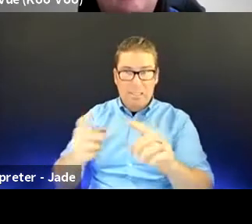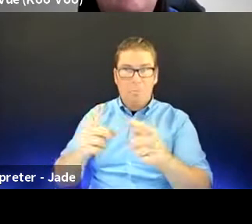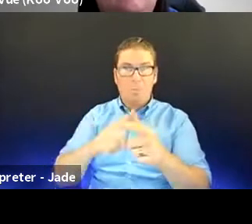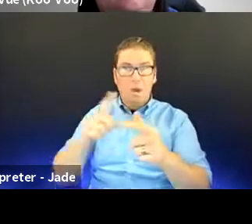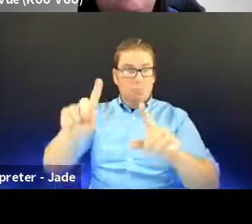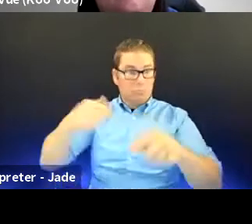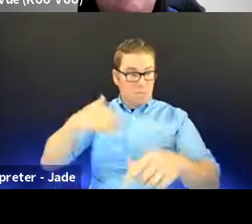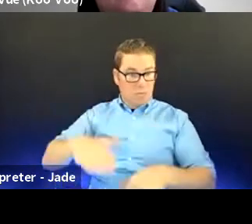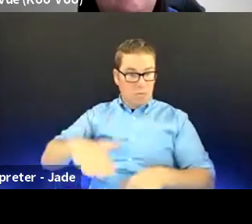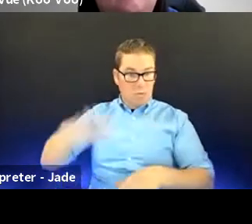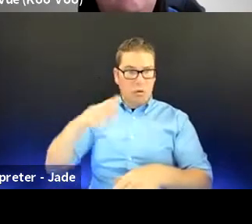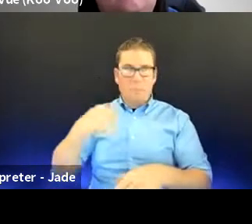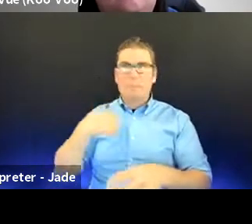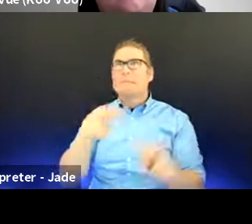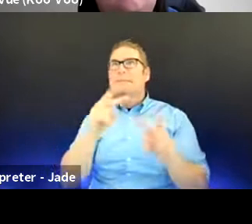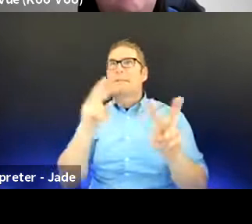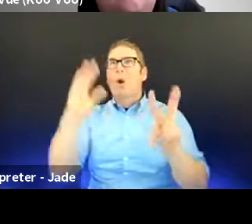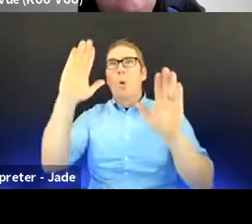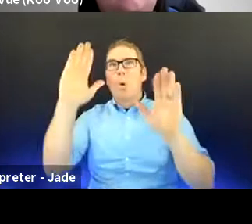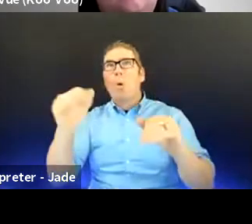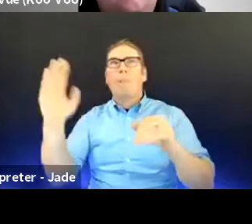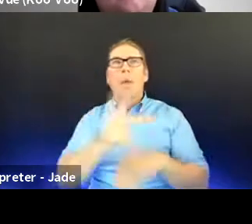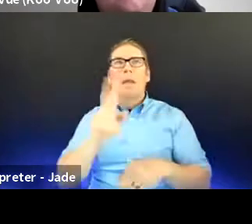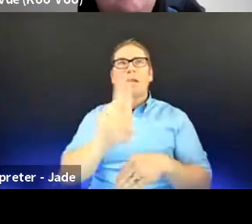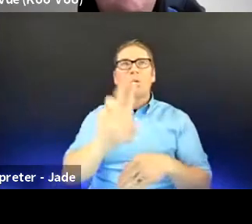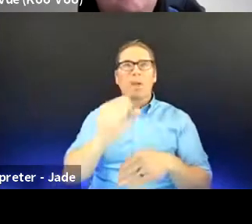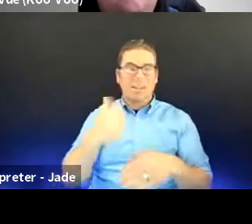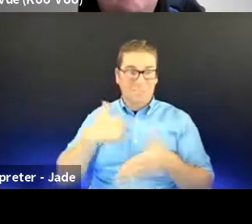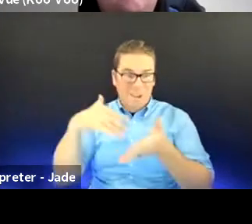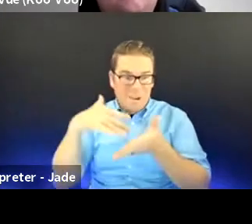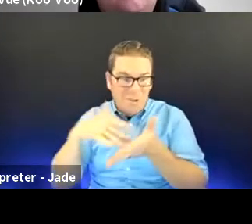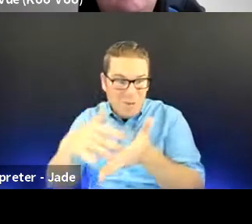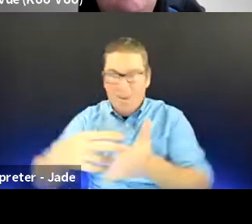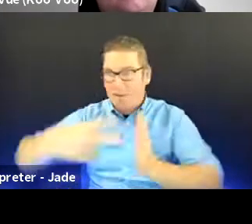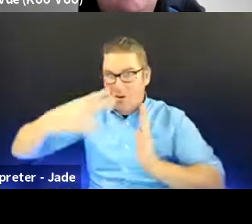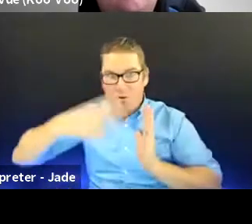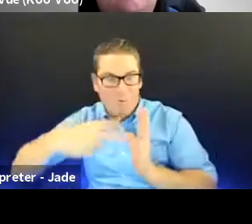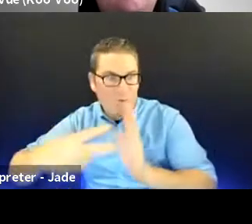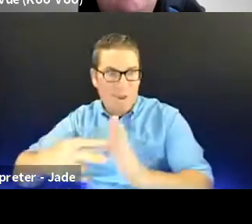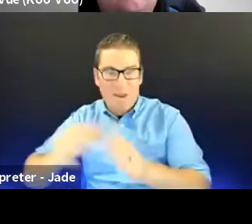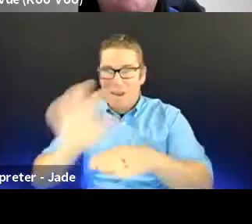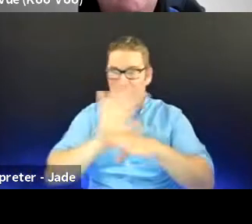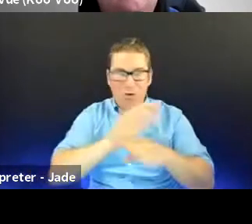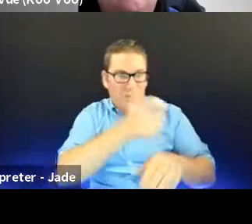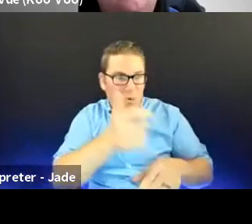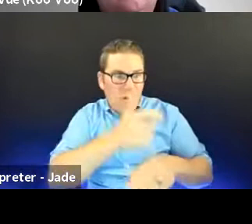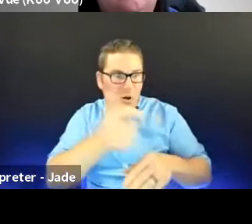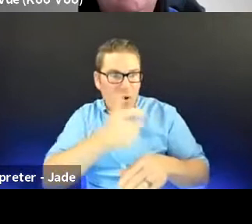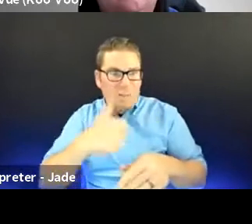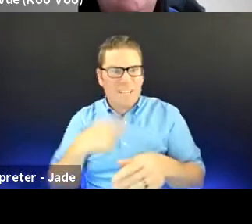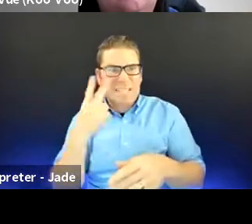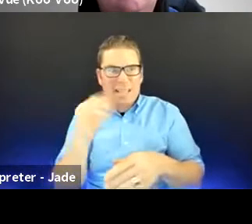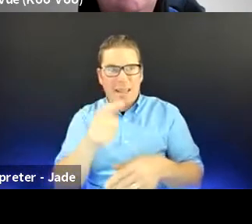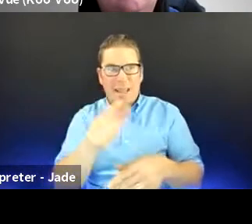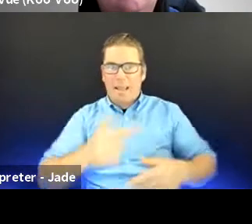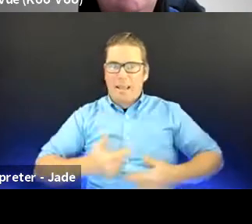in the United States. And I read about it. I watched a lot of movies and friends and saw the life and the American dream. I really wanted to pursue that.